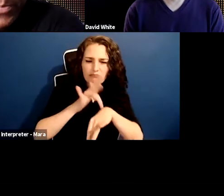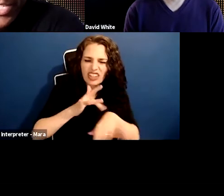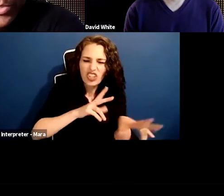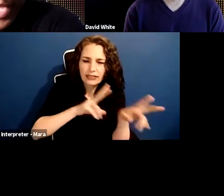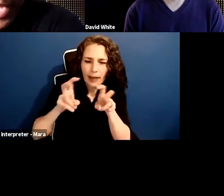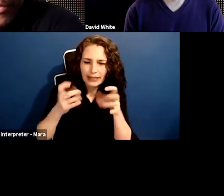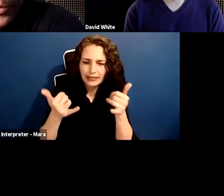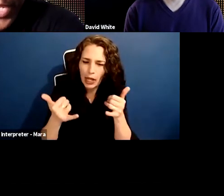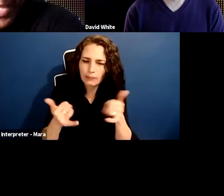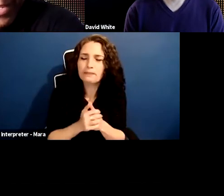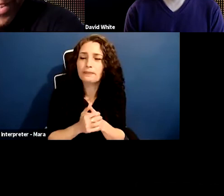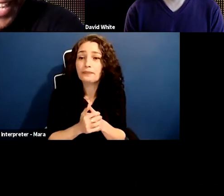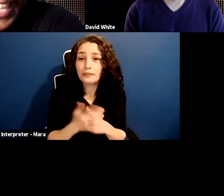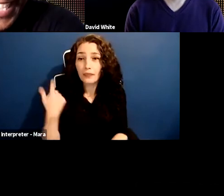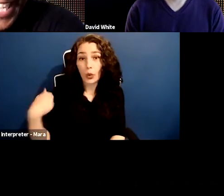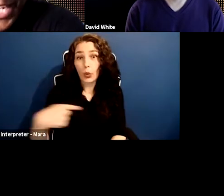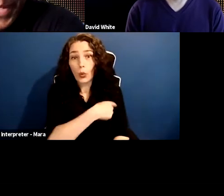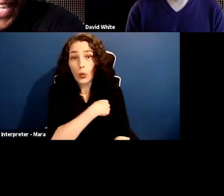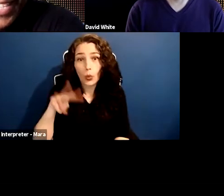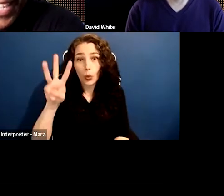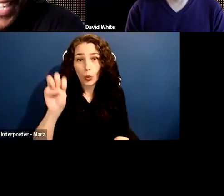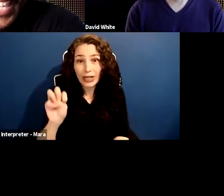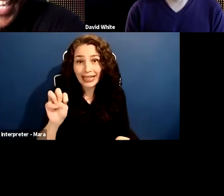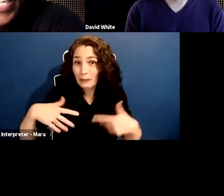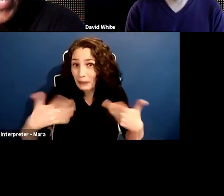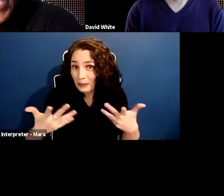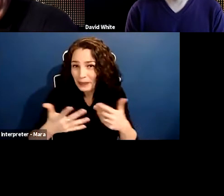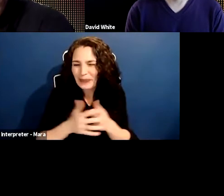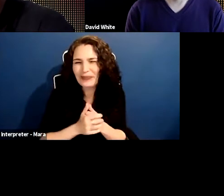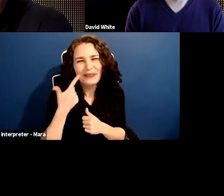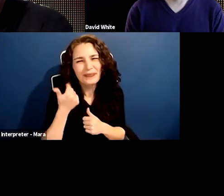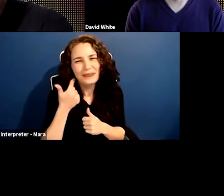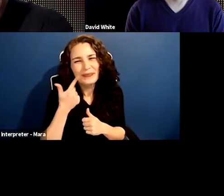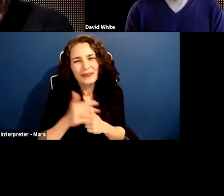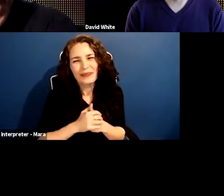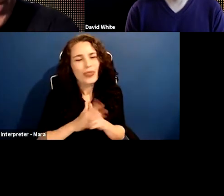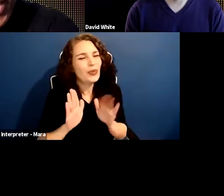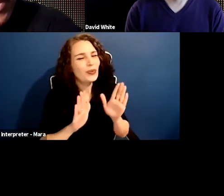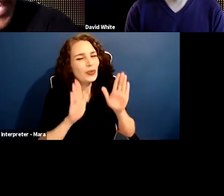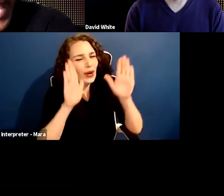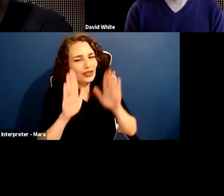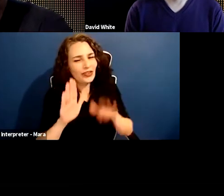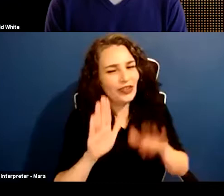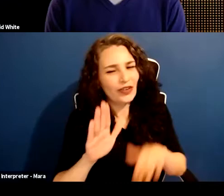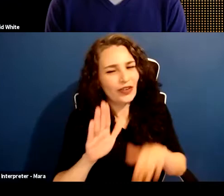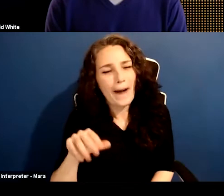to speak to. The we, in this case being the wonderful Michelle C.